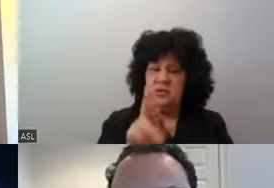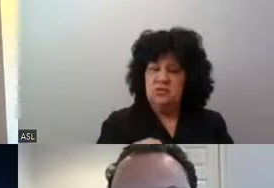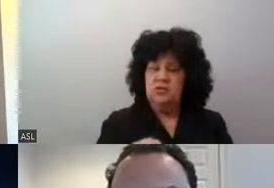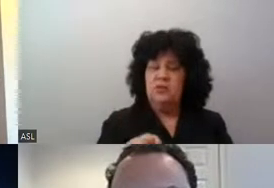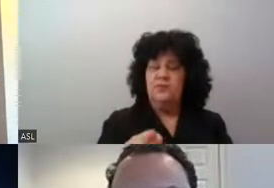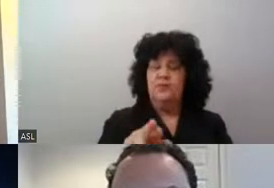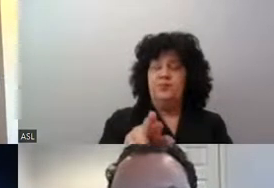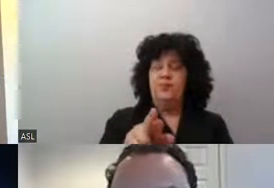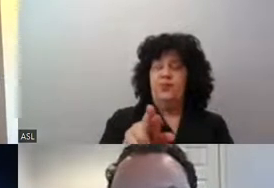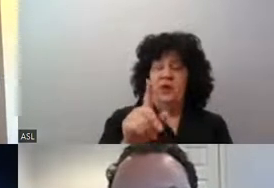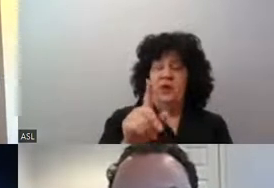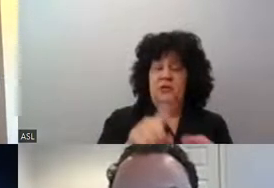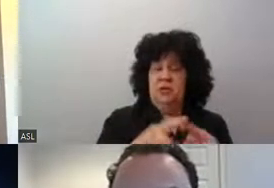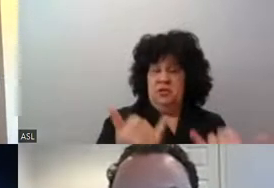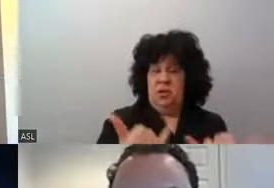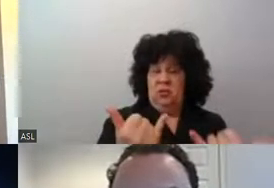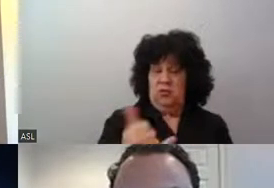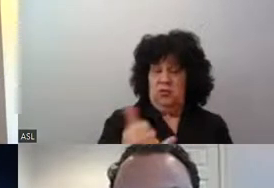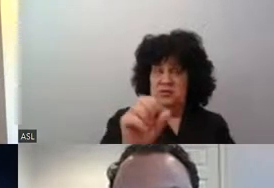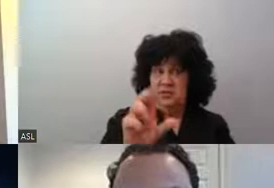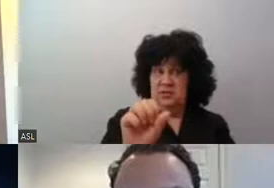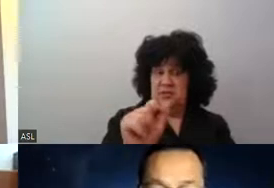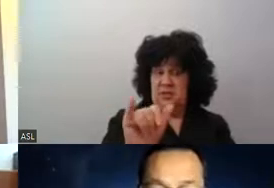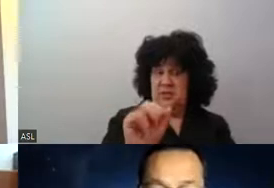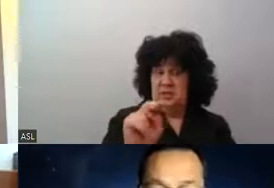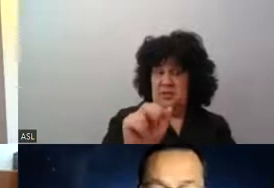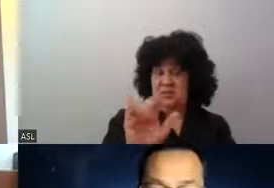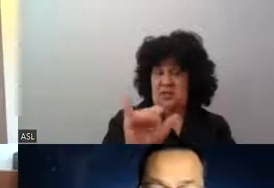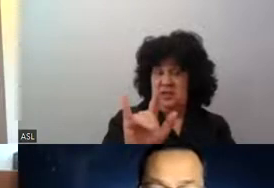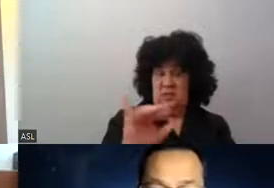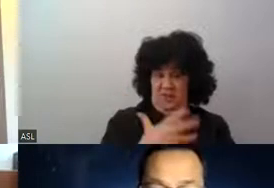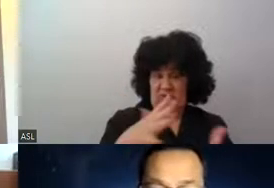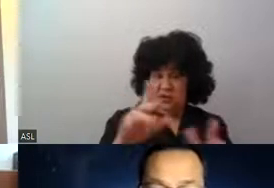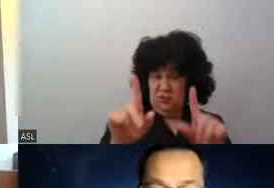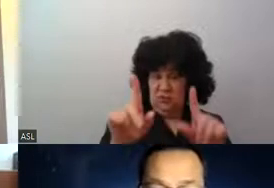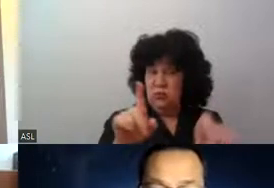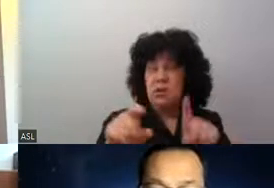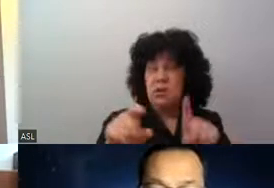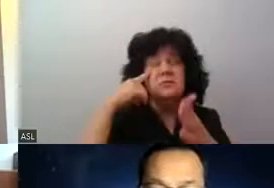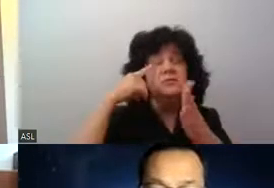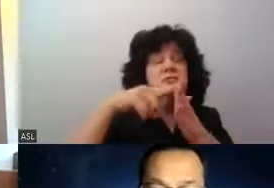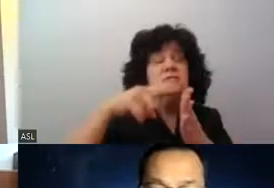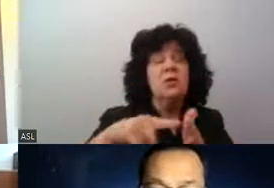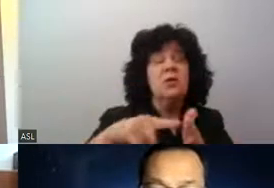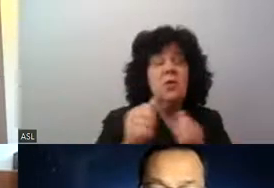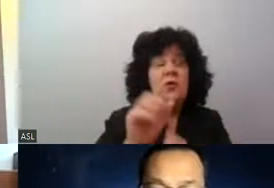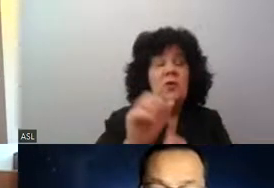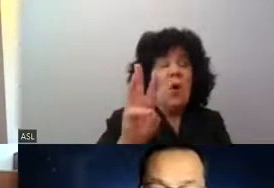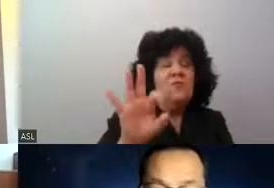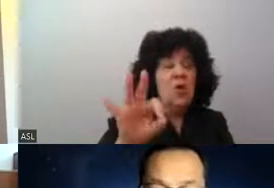sustainability policies, have we ever queried the workforce on whether they have questions, whether